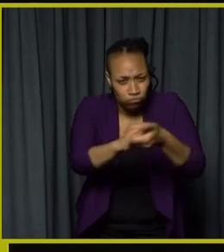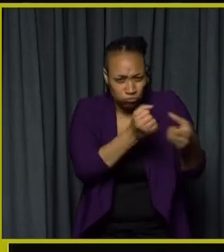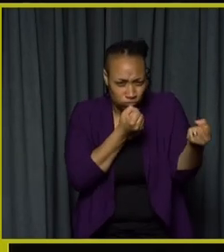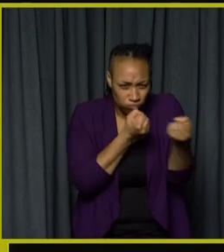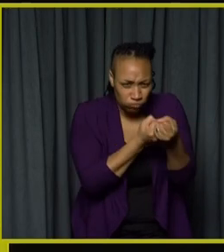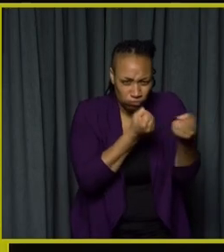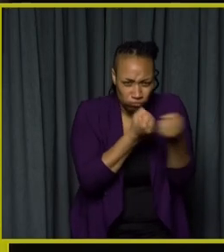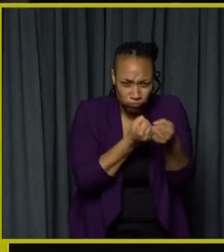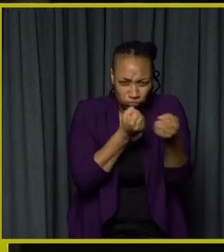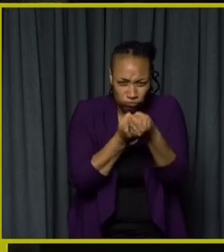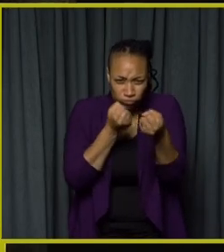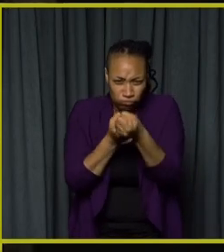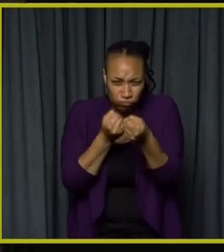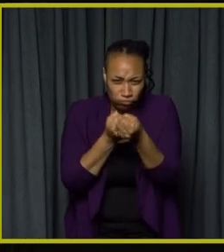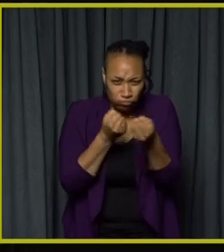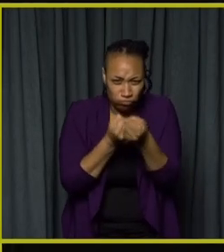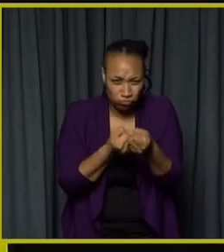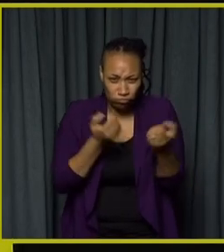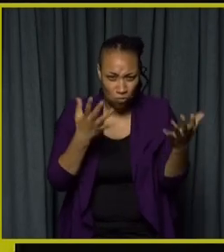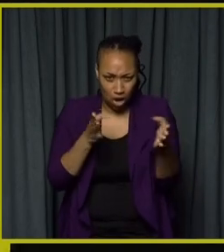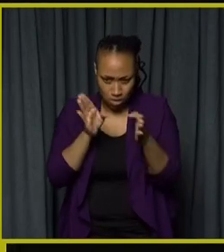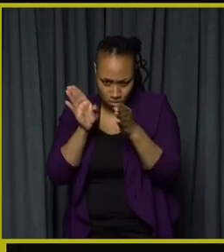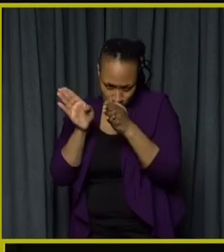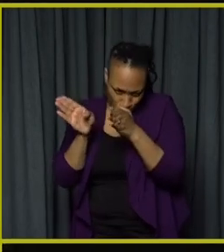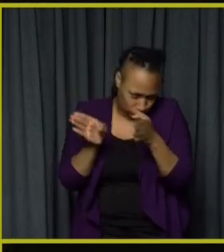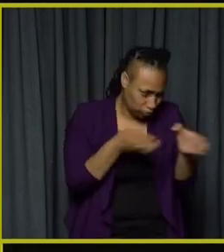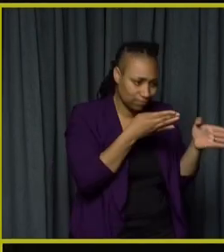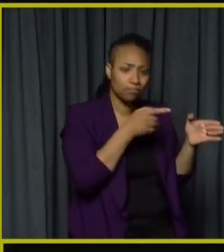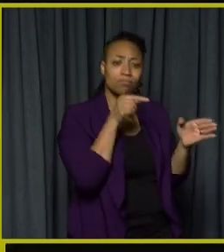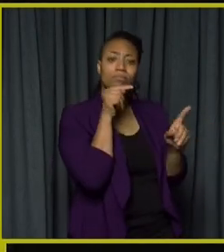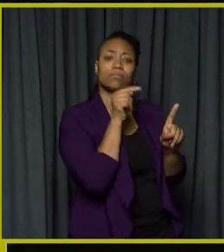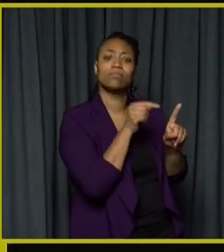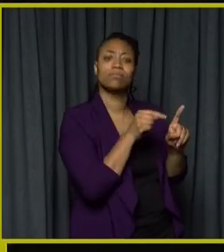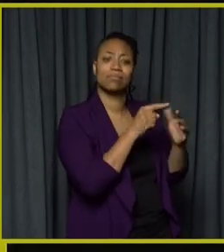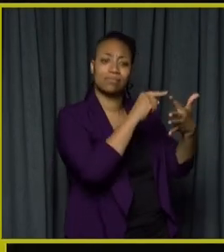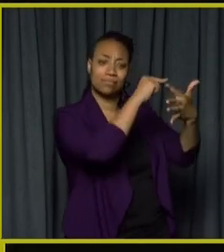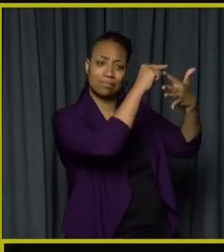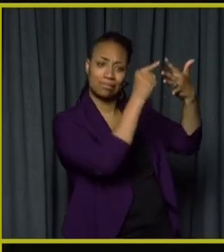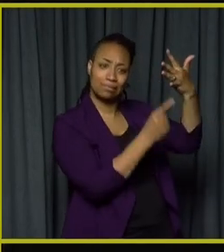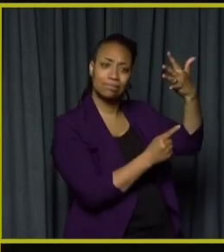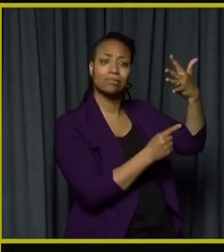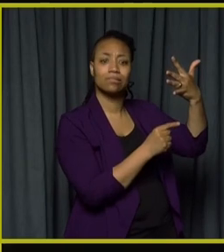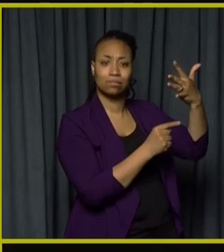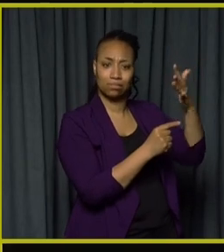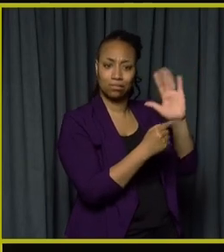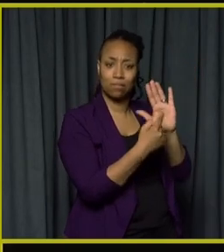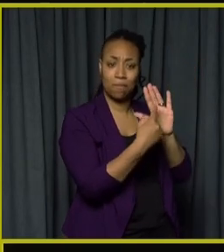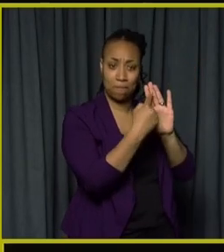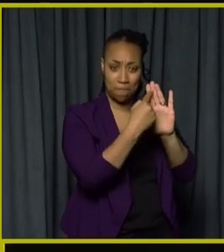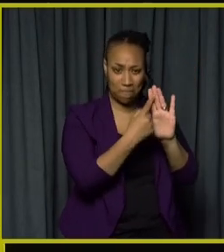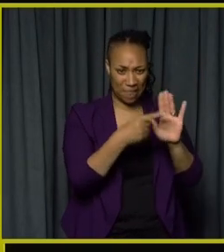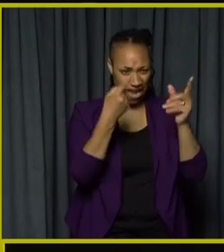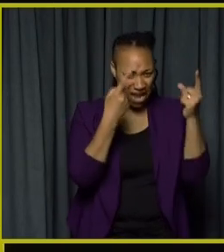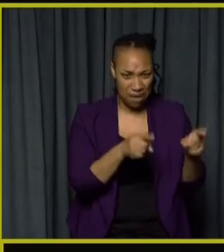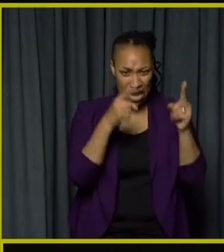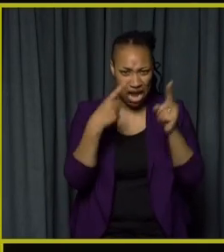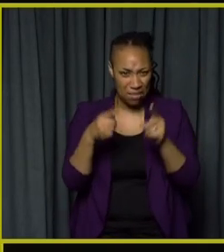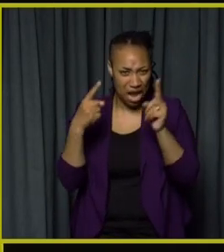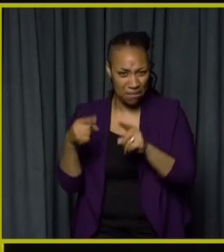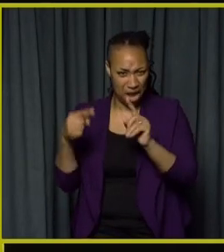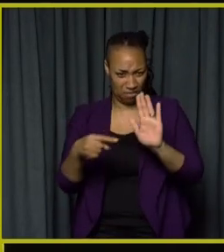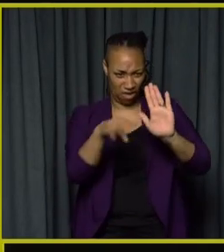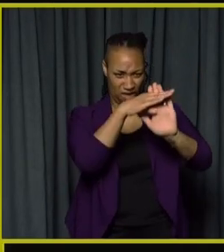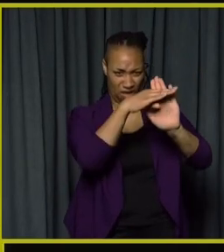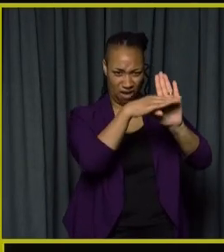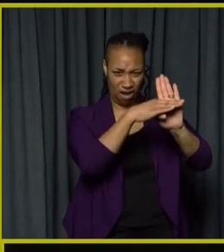nation. We did not know then all that would transpire in this nation and in this world, but we